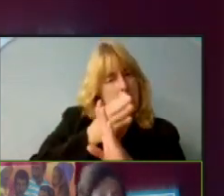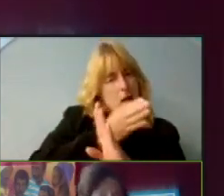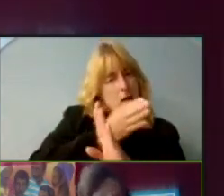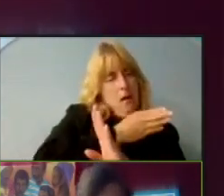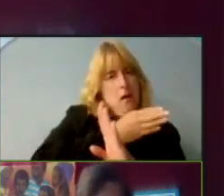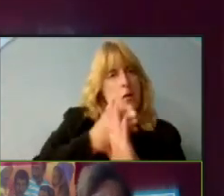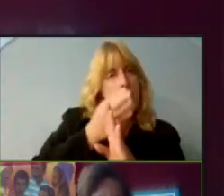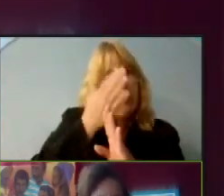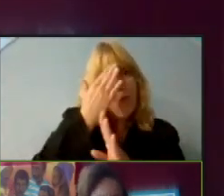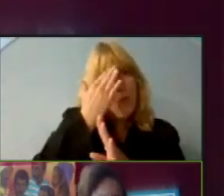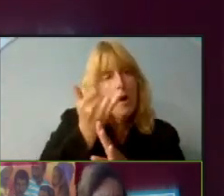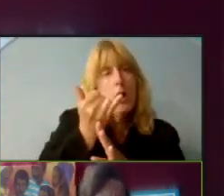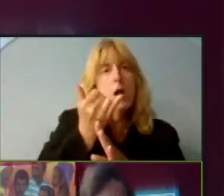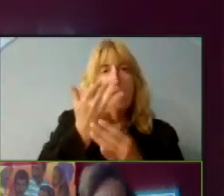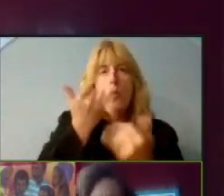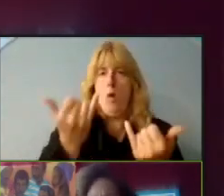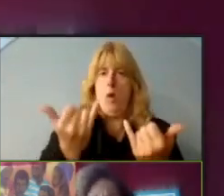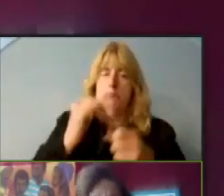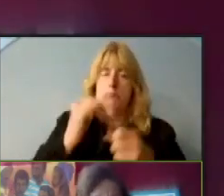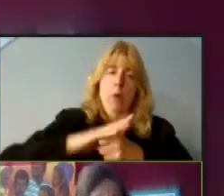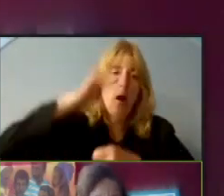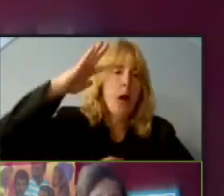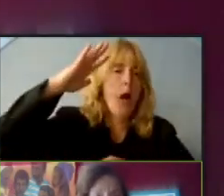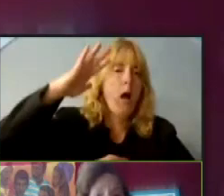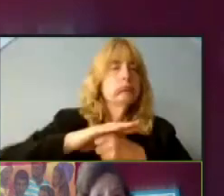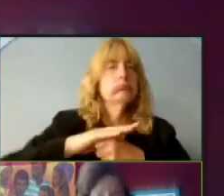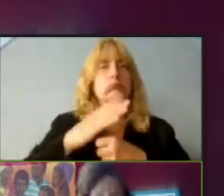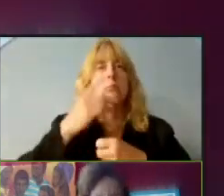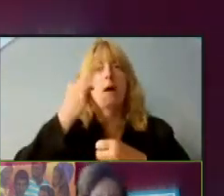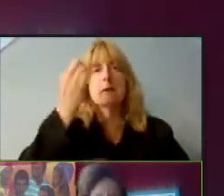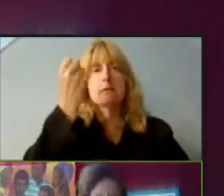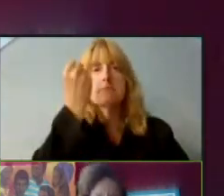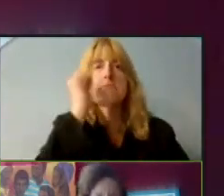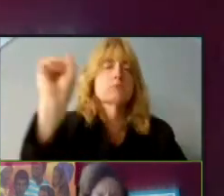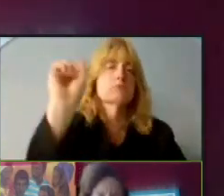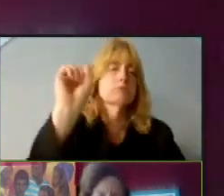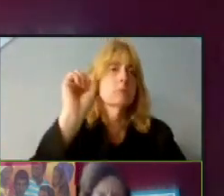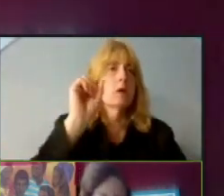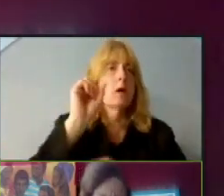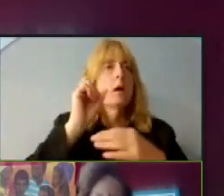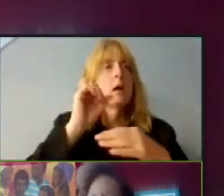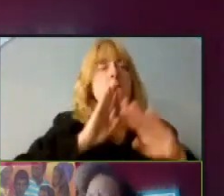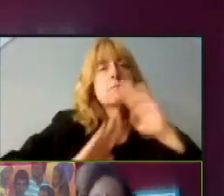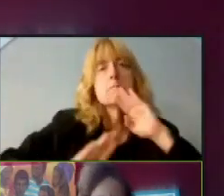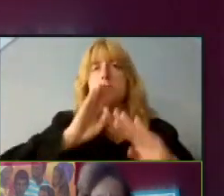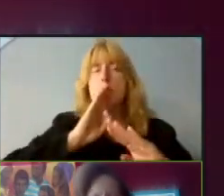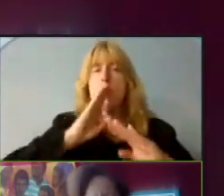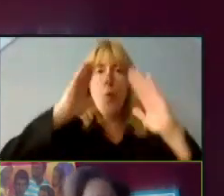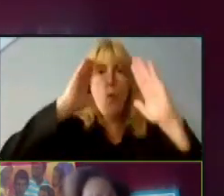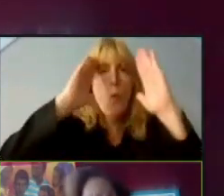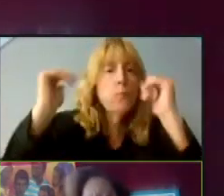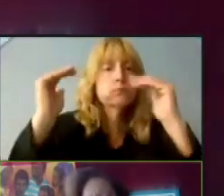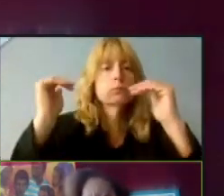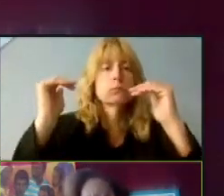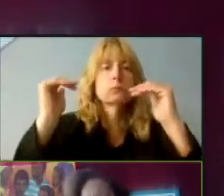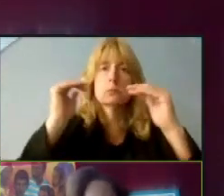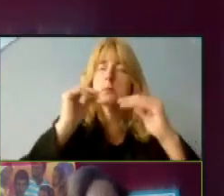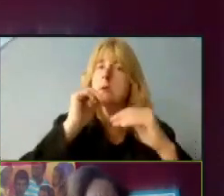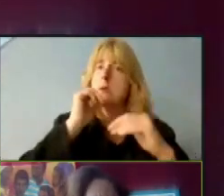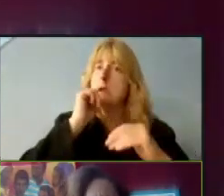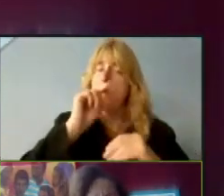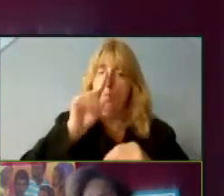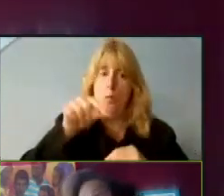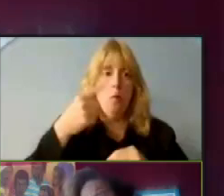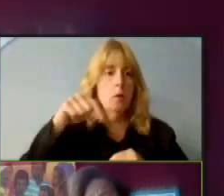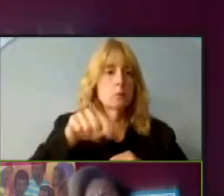and rebellion and pain and frustration and hope that is amongst all of us, not only in the United